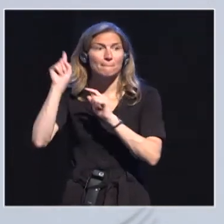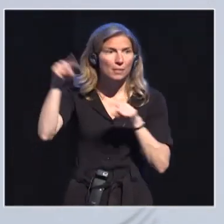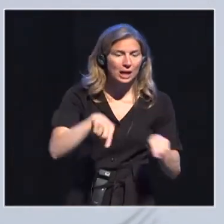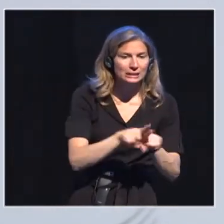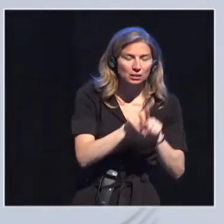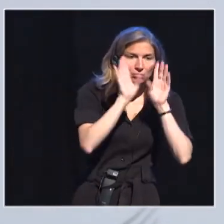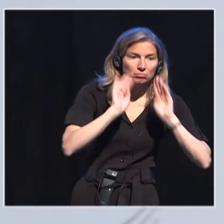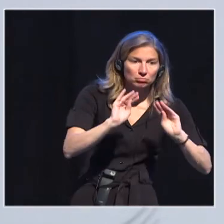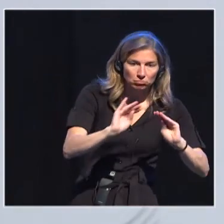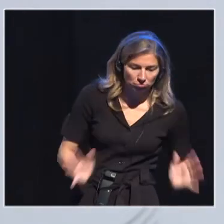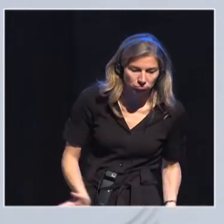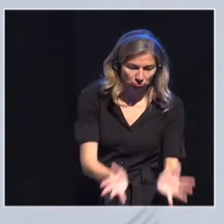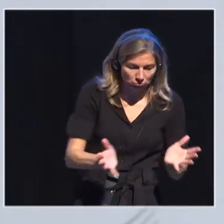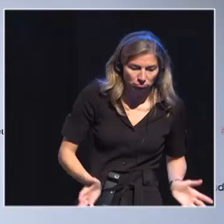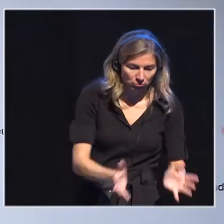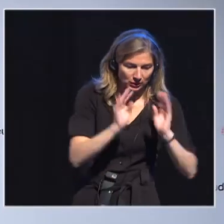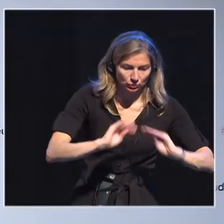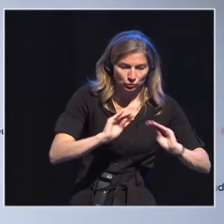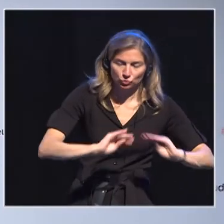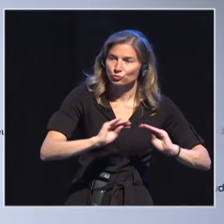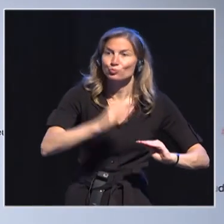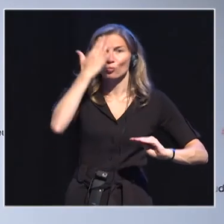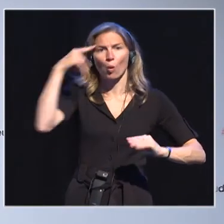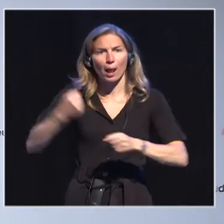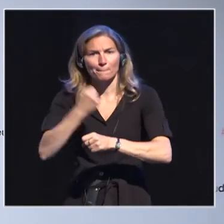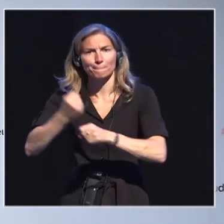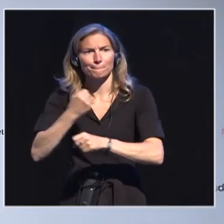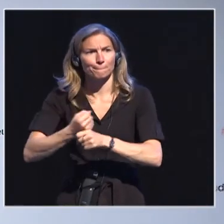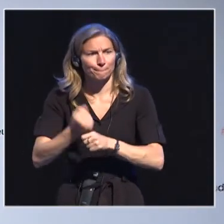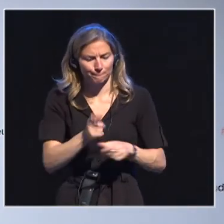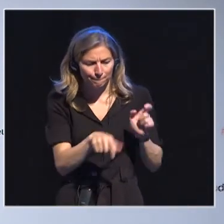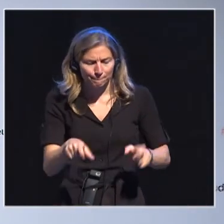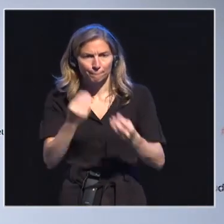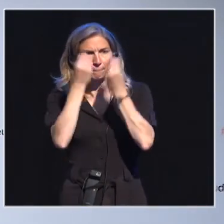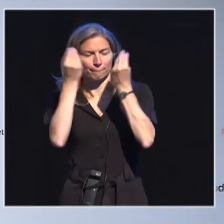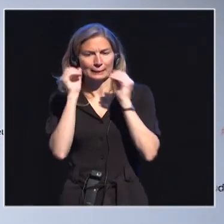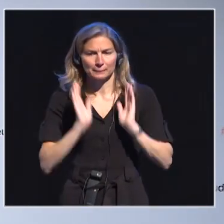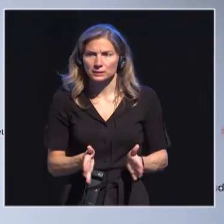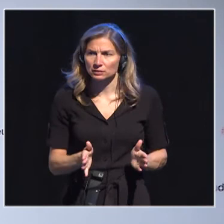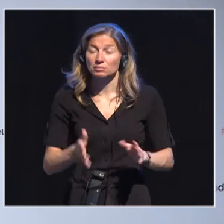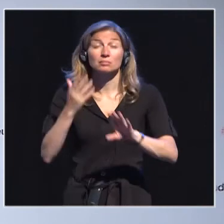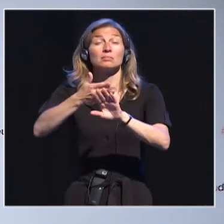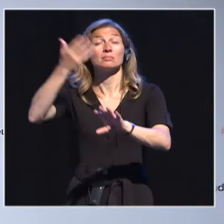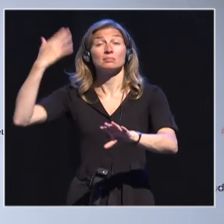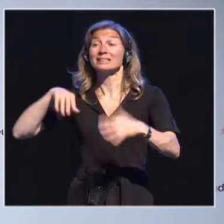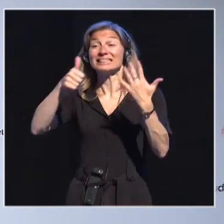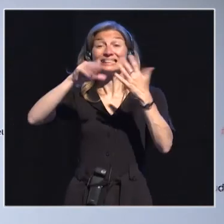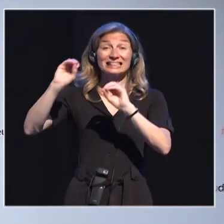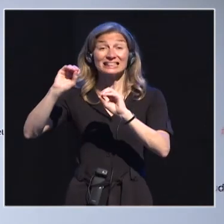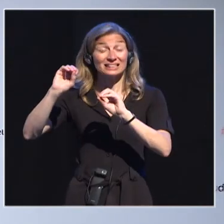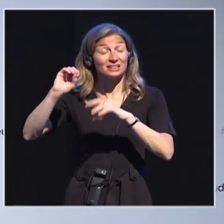because we needed the labor force. Yeah. And in the 60s, the educational revolution was pushing everyone into higher